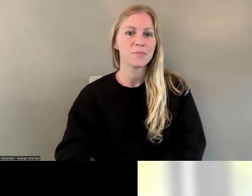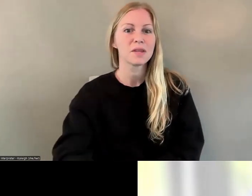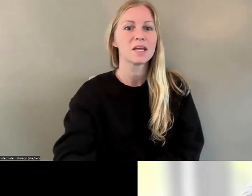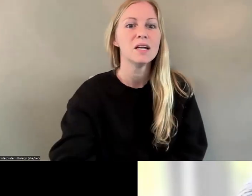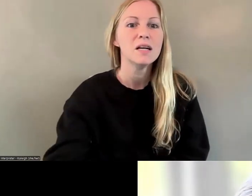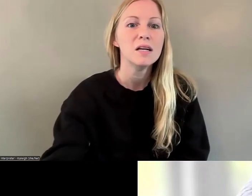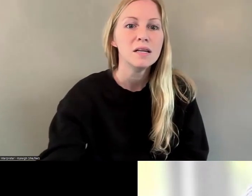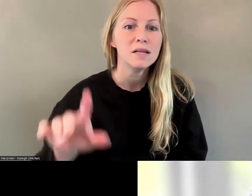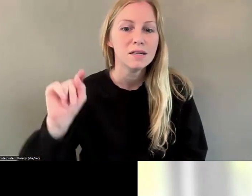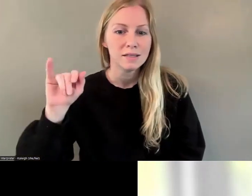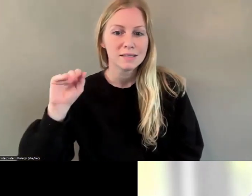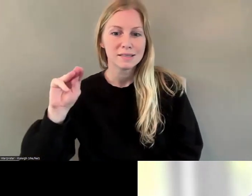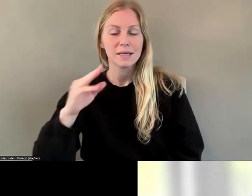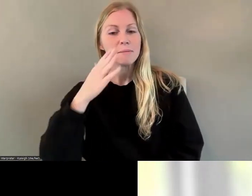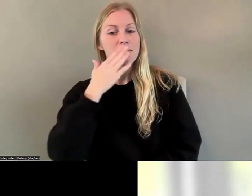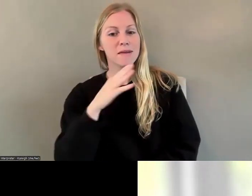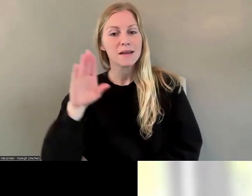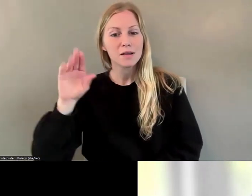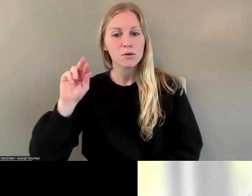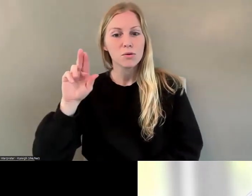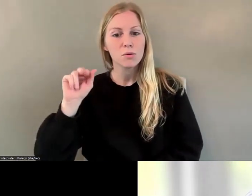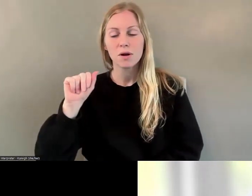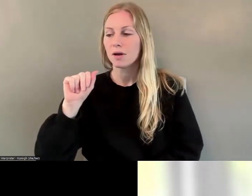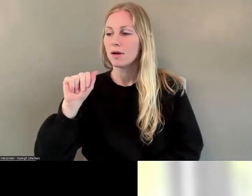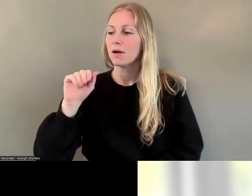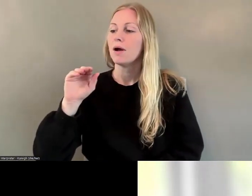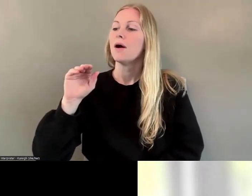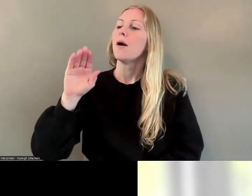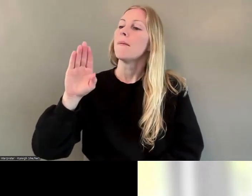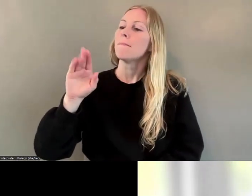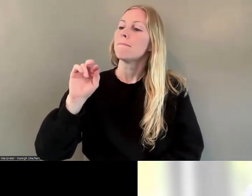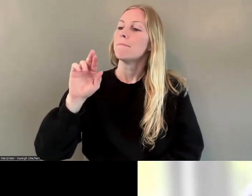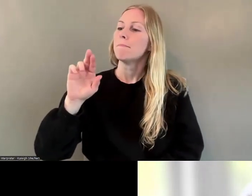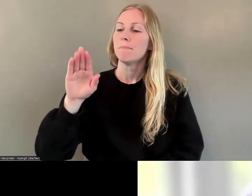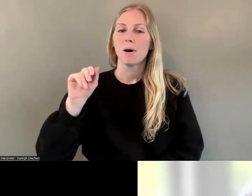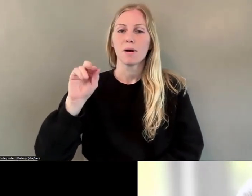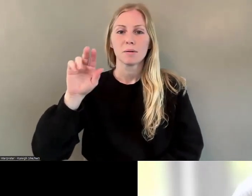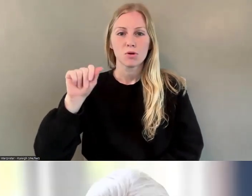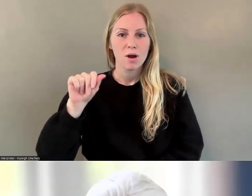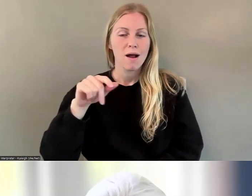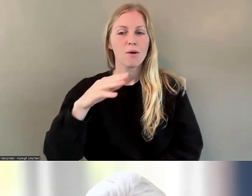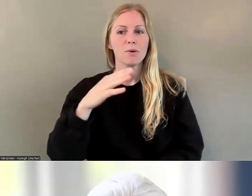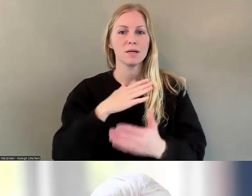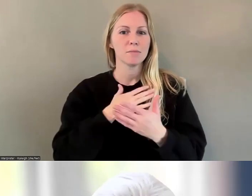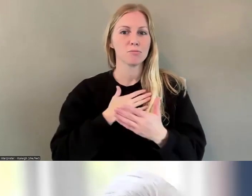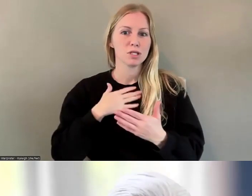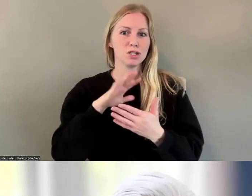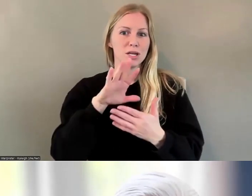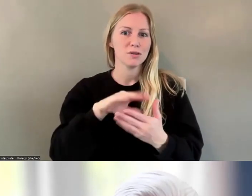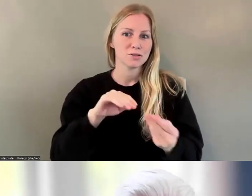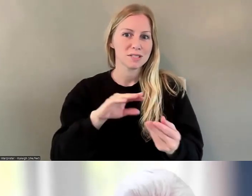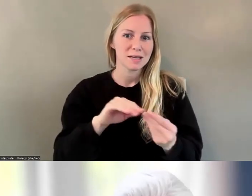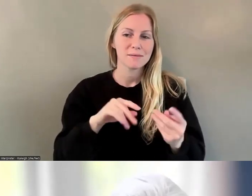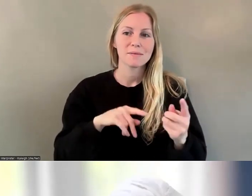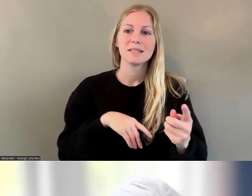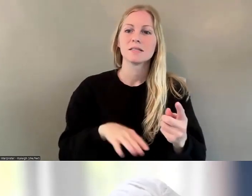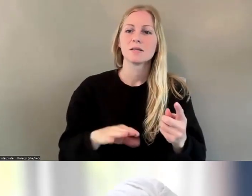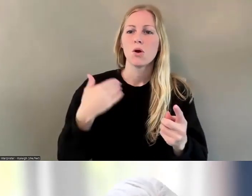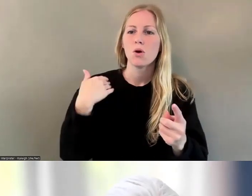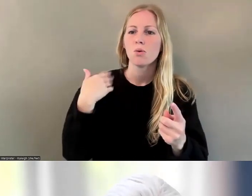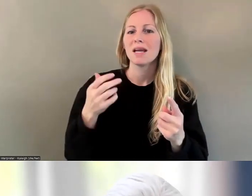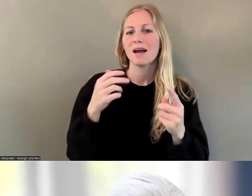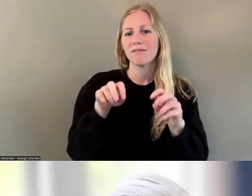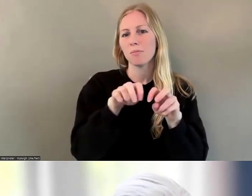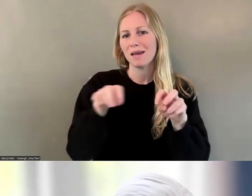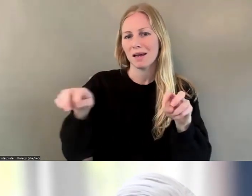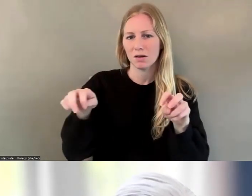We really appreciate those statements. So we next have a panel of a number of legal